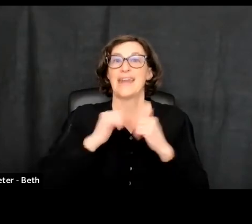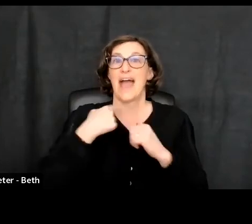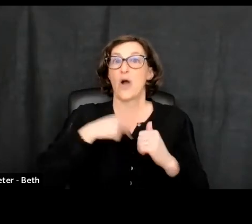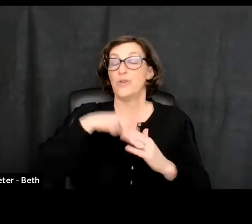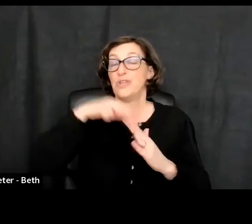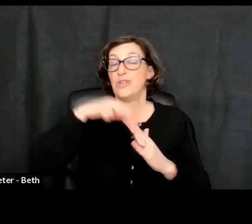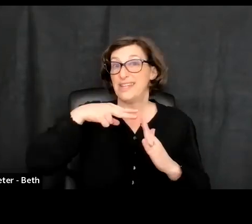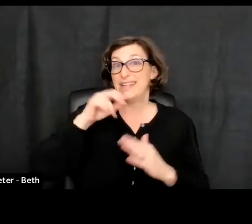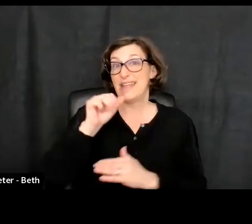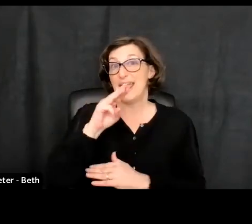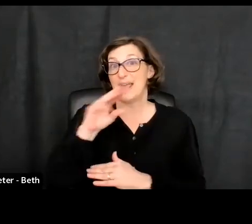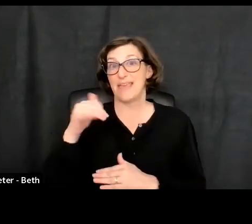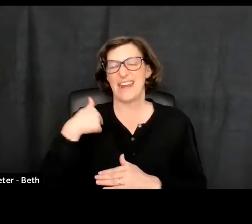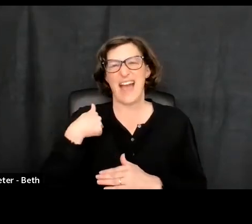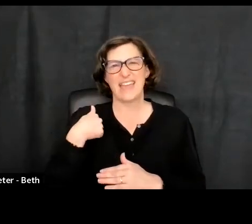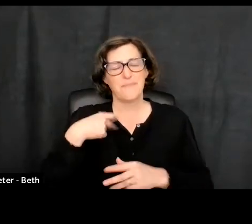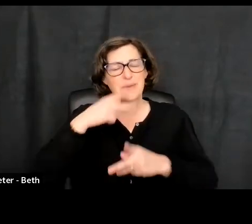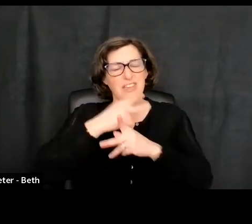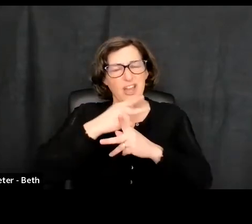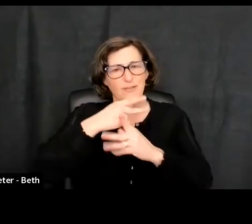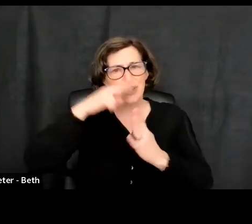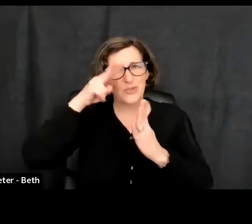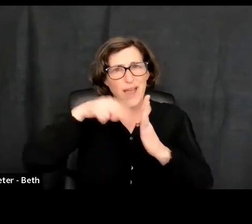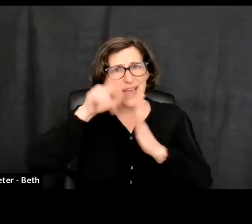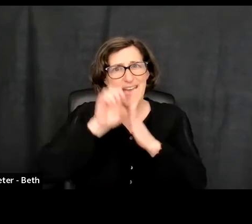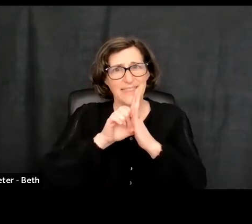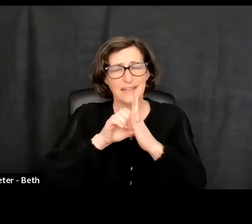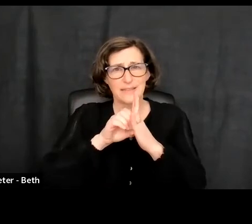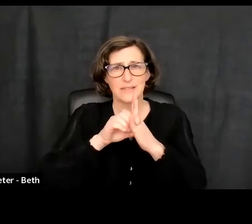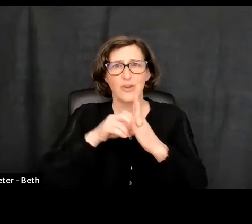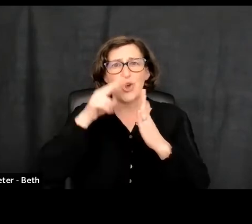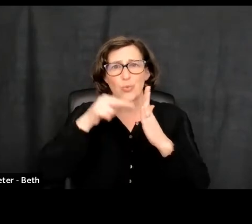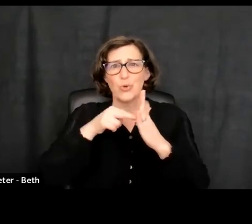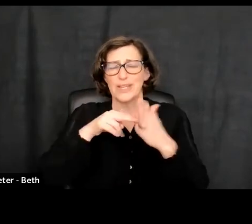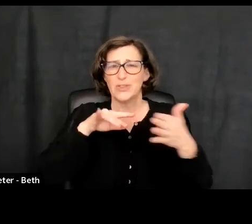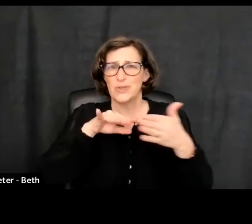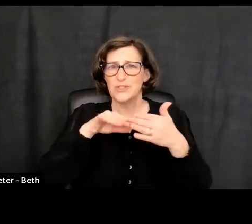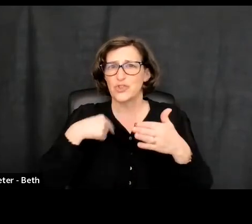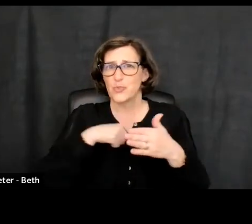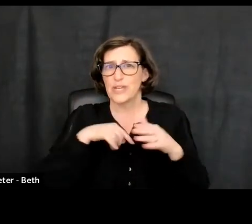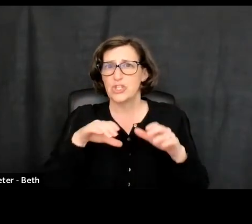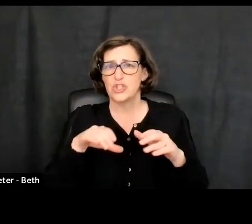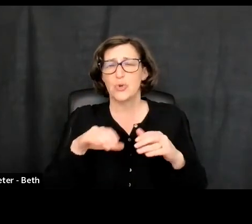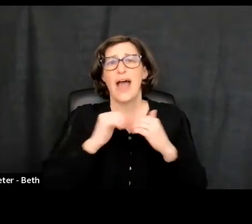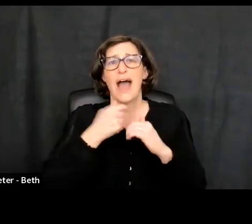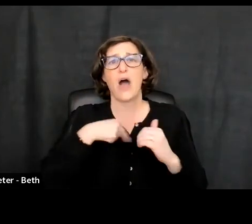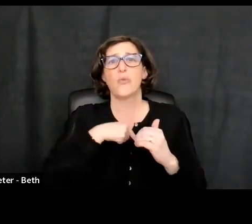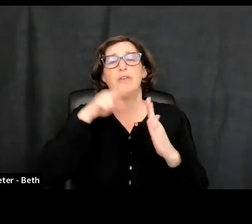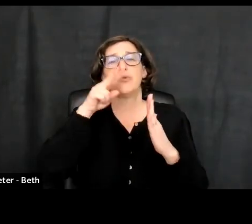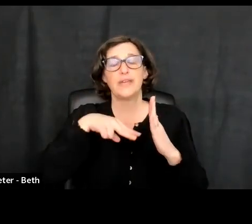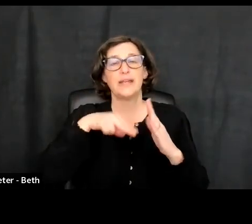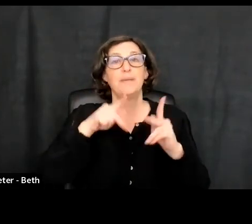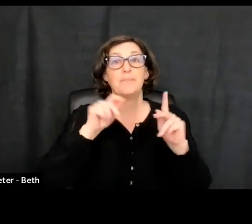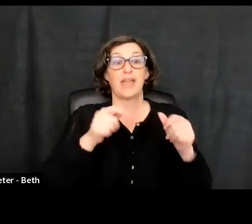at the ethics governing the studies that we do, the way we read the documents, folks can provide that information to